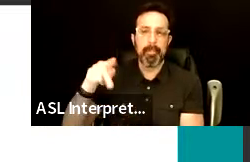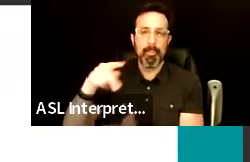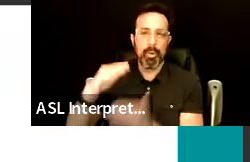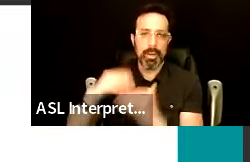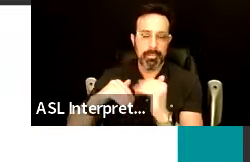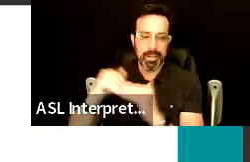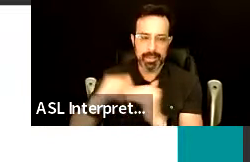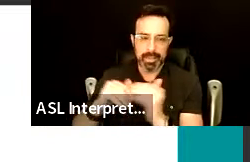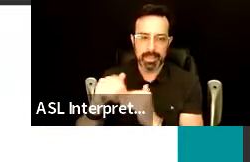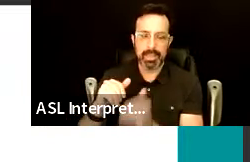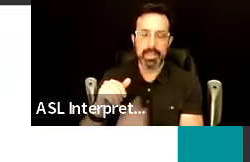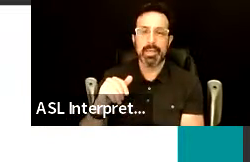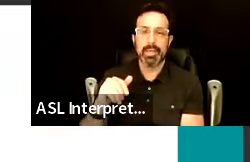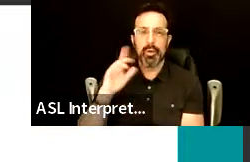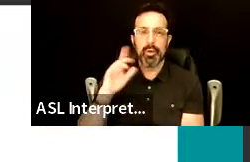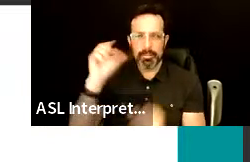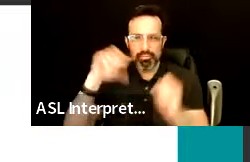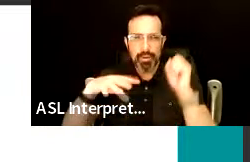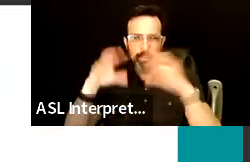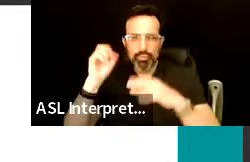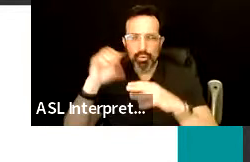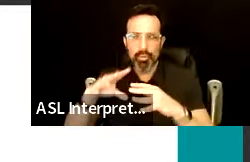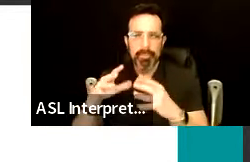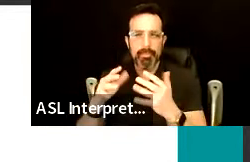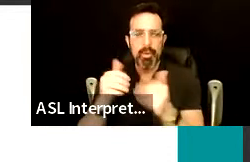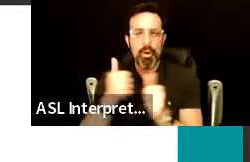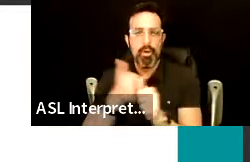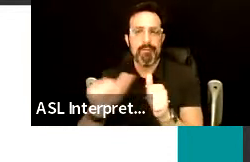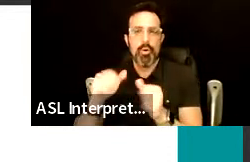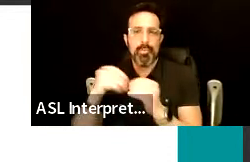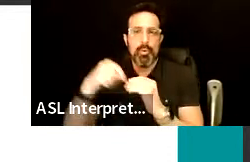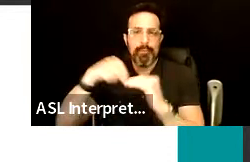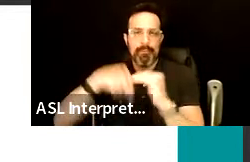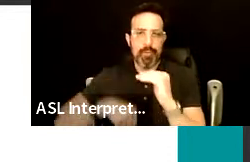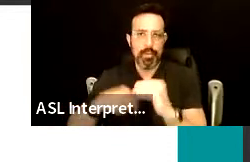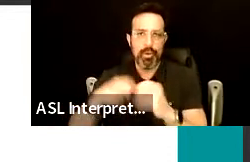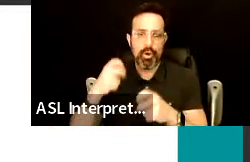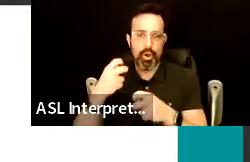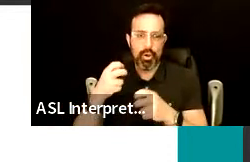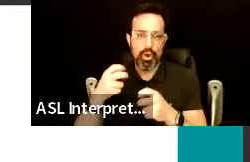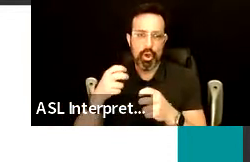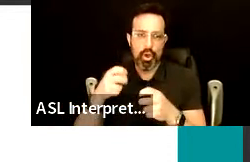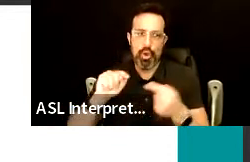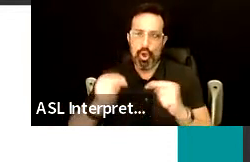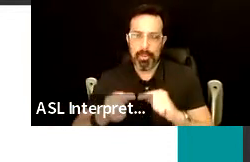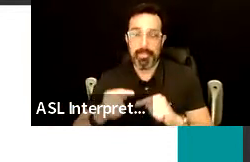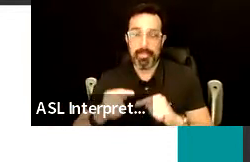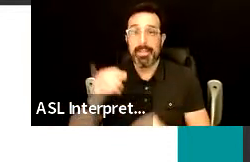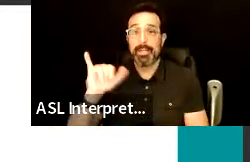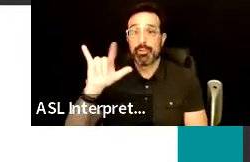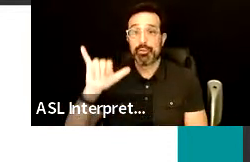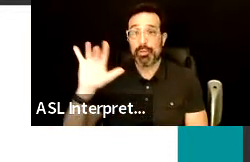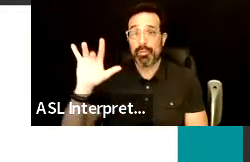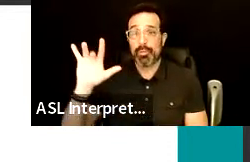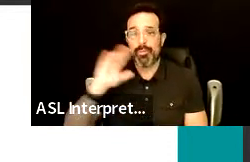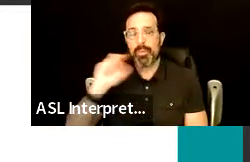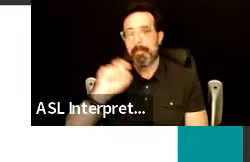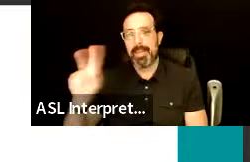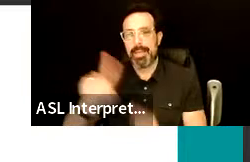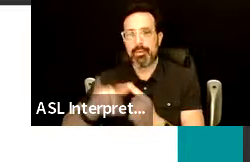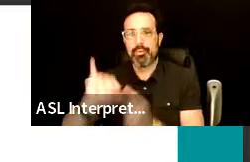Building. We'll brainstorm avoid further harm. Then on July 25th, we'll be back at the IBR